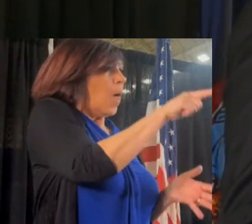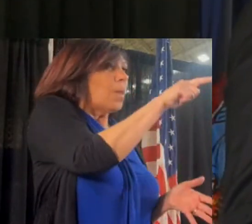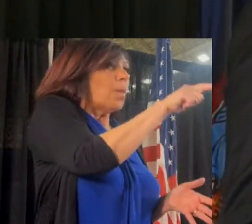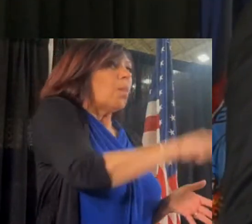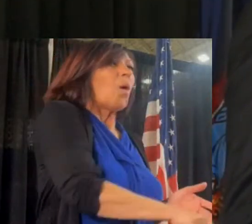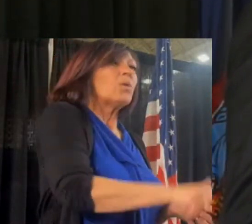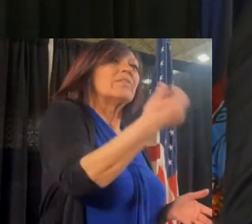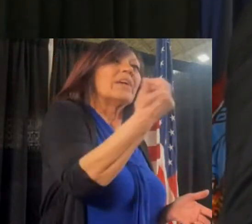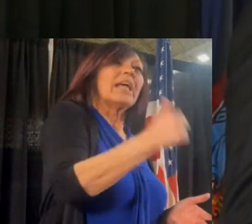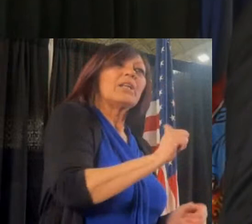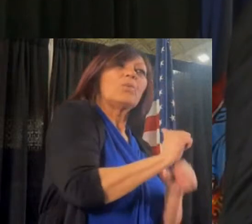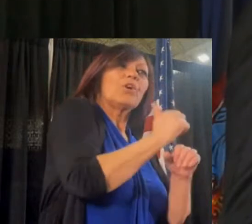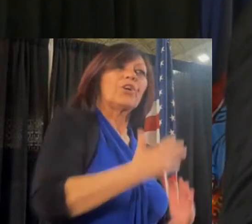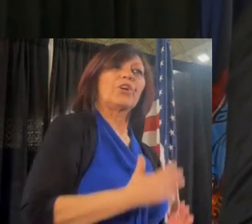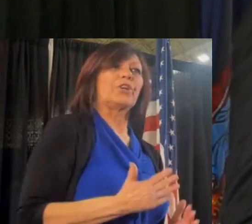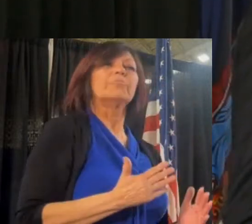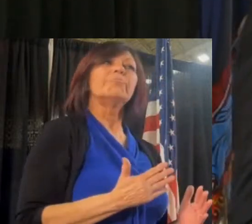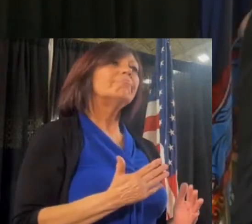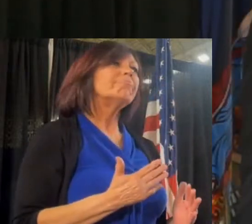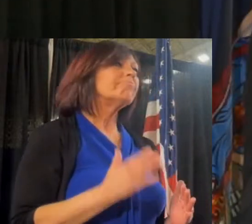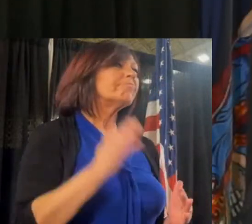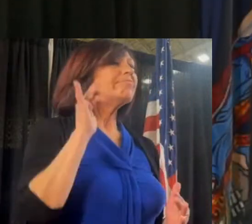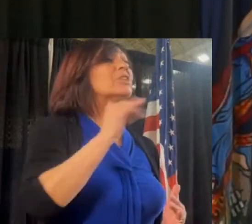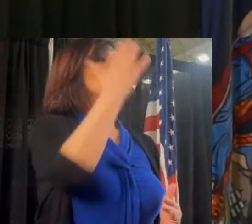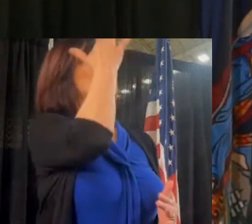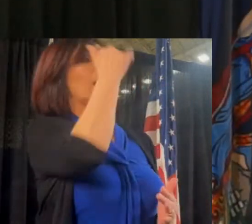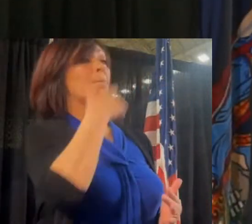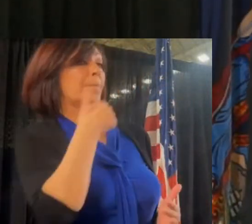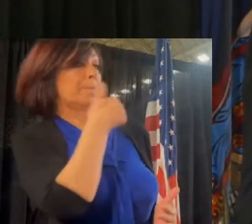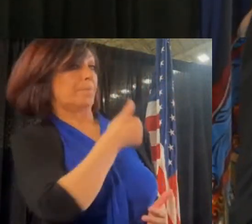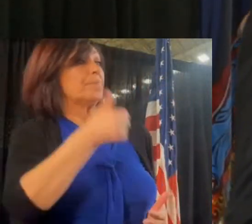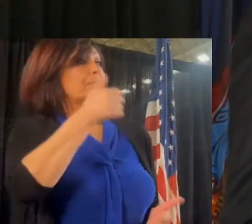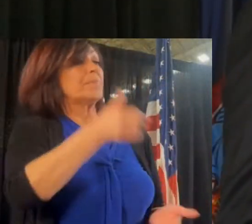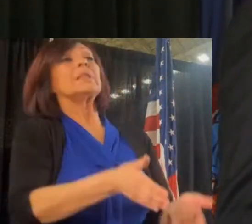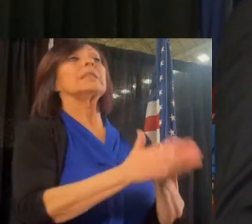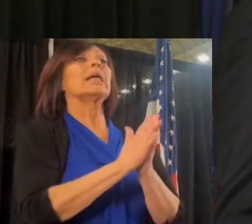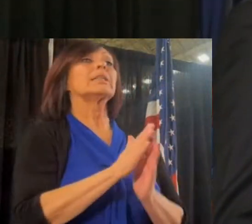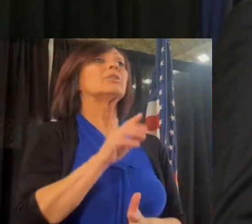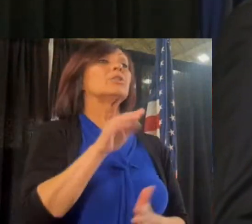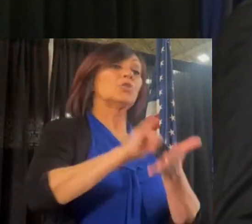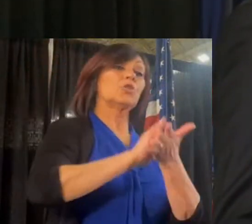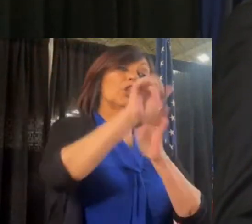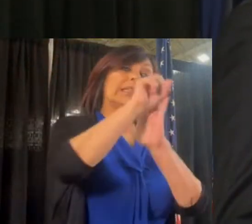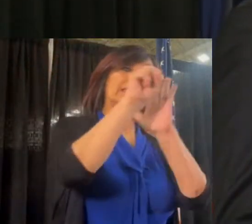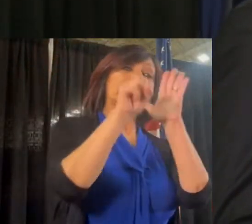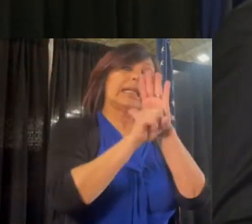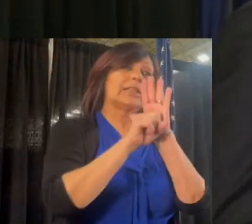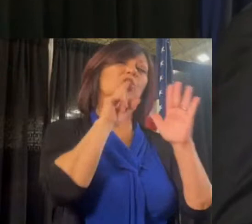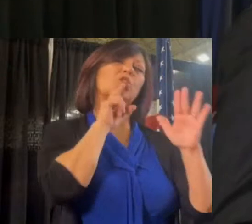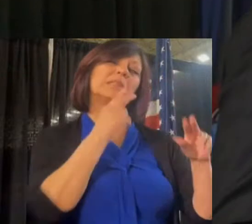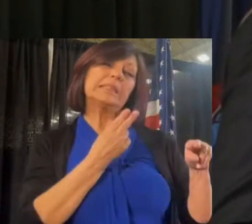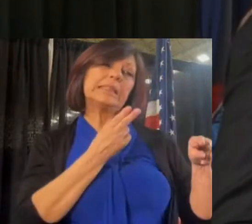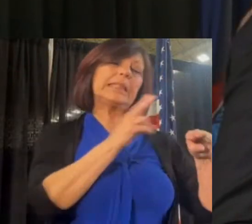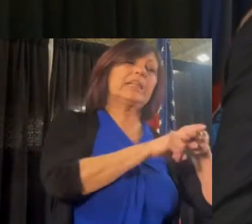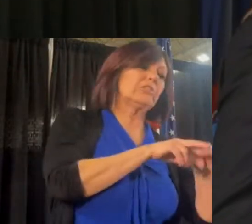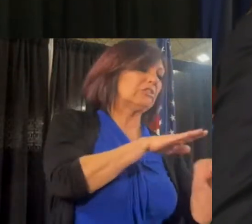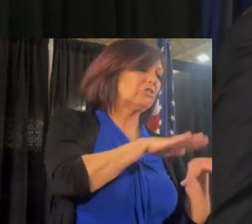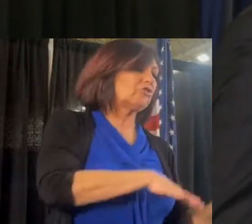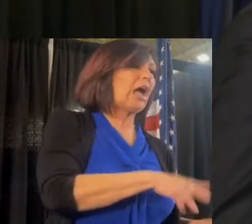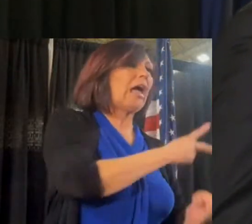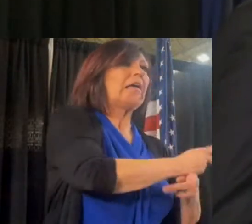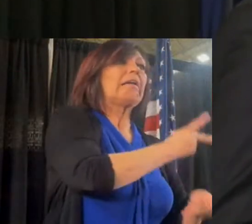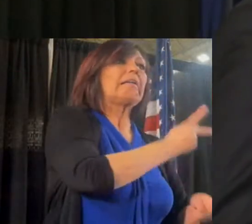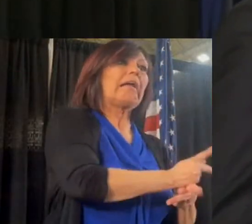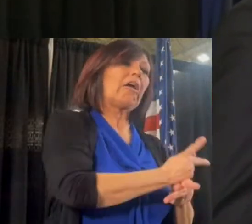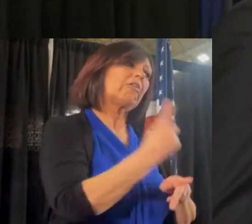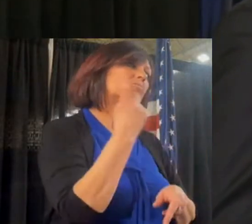any worker. That is why my administration has asked New York State to significantly increase the child care allocation to Erie